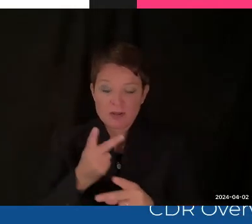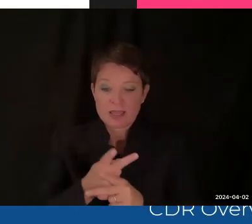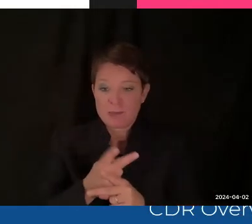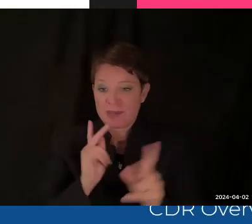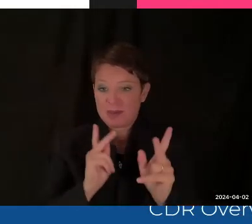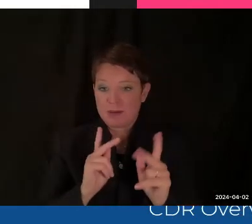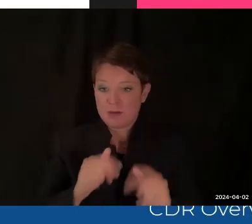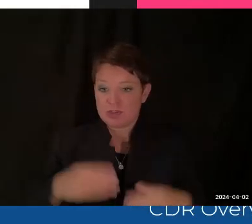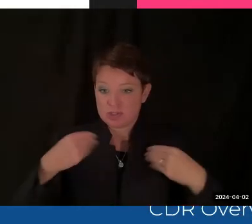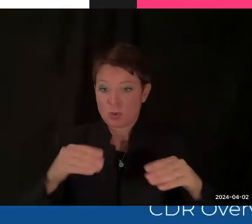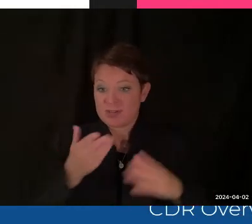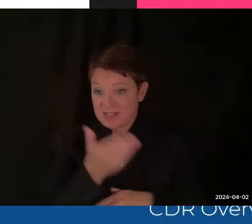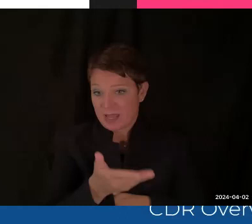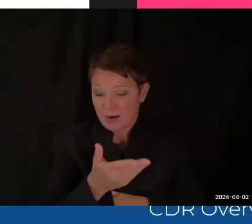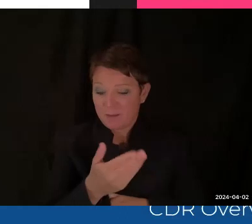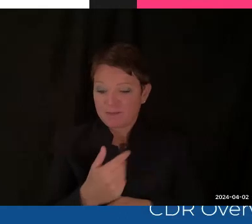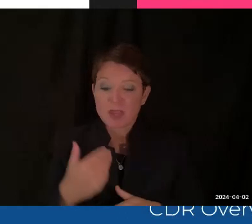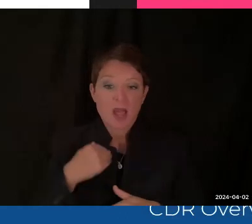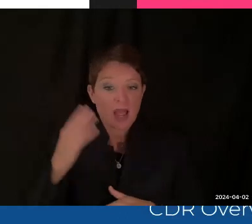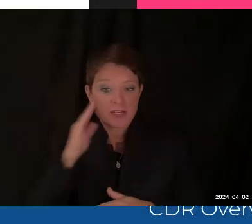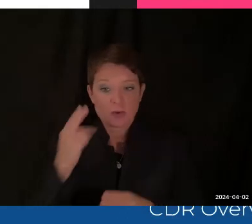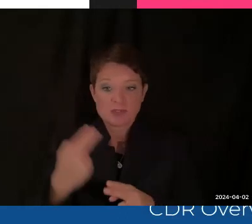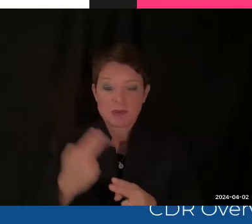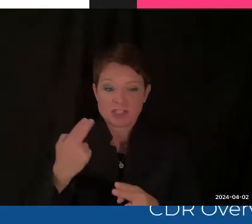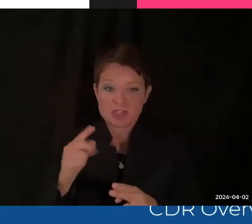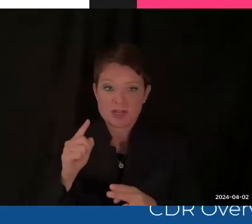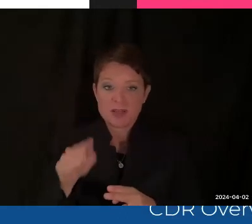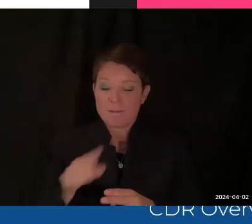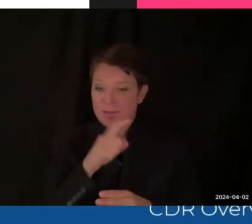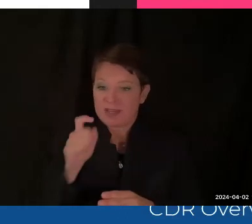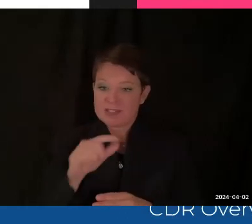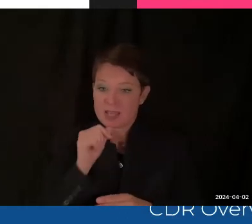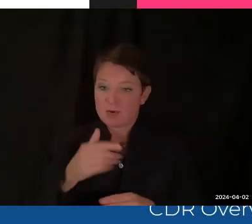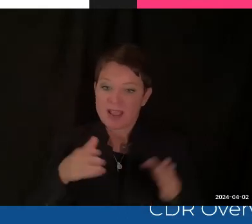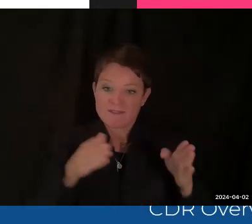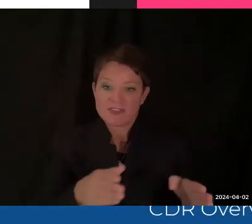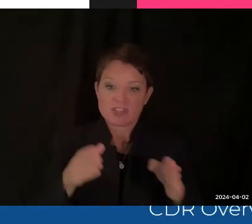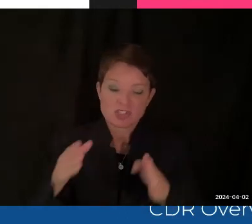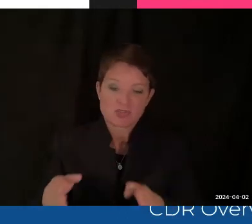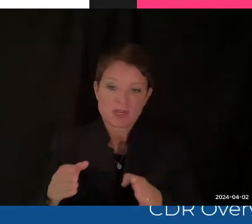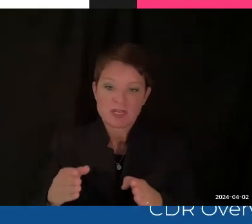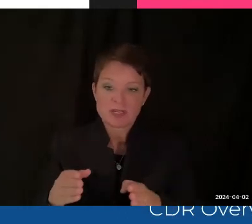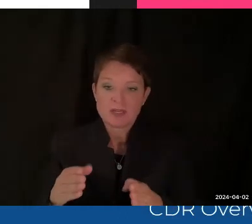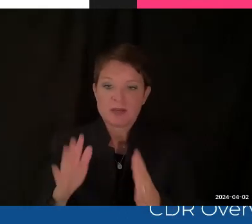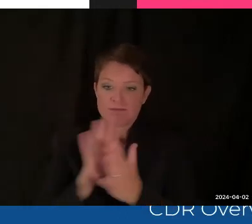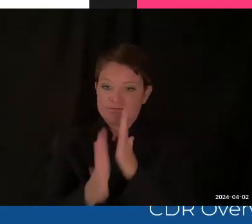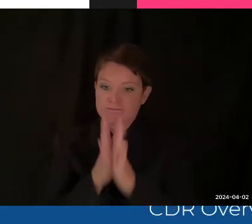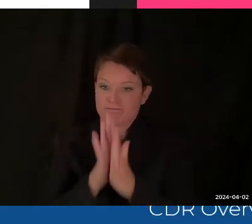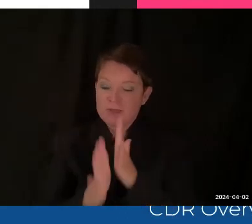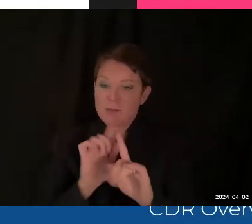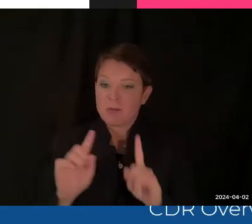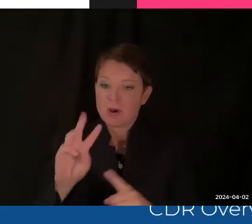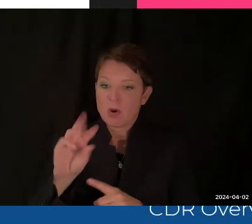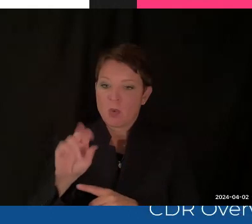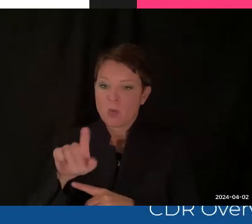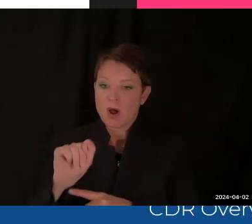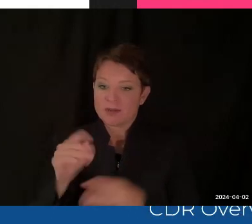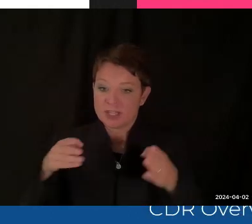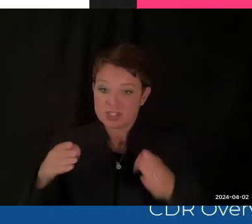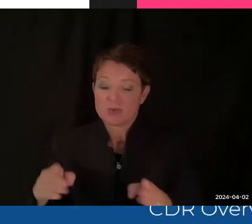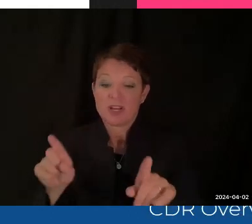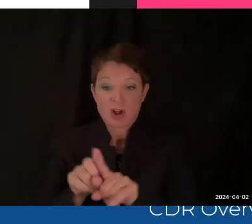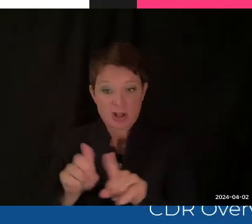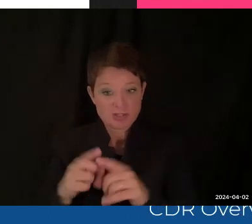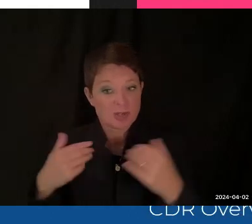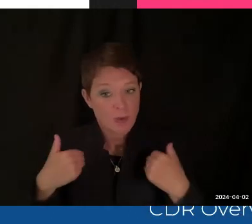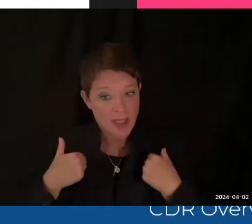tenants. I know it was mentioned that this is because they don't have the street frontage that you guys are proposing, but the Walnut Street commercial corridor also